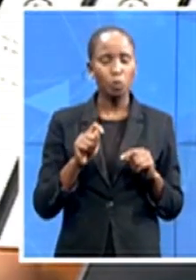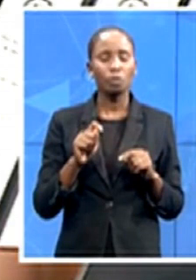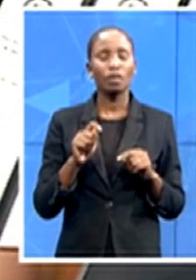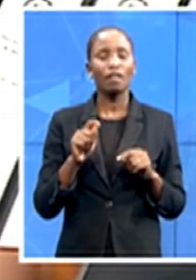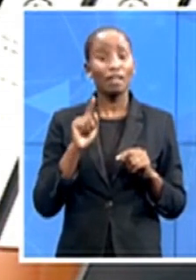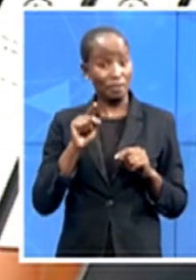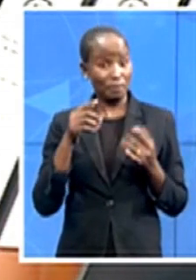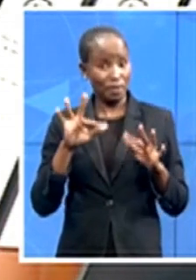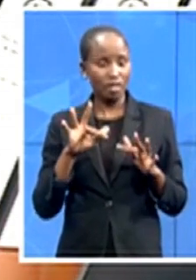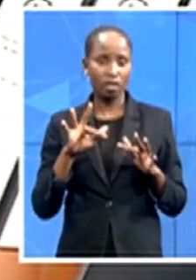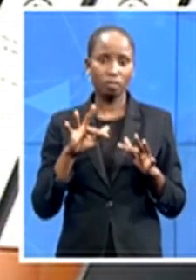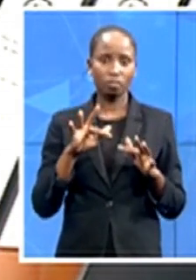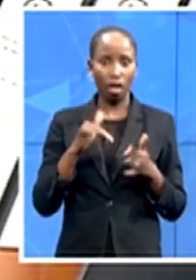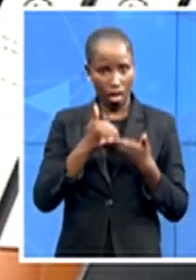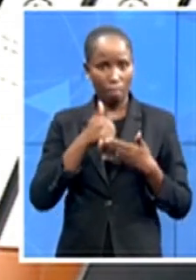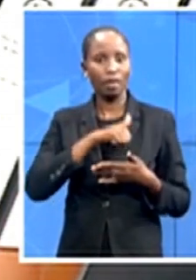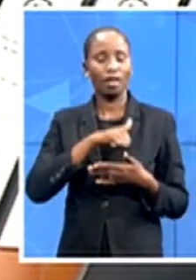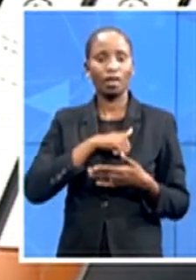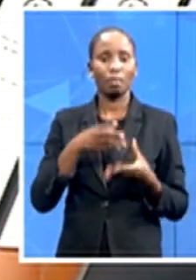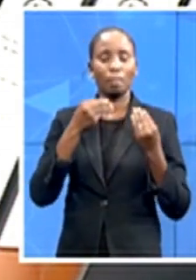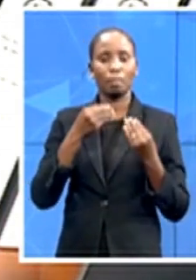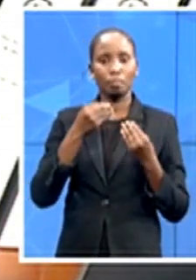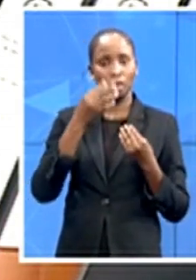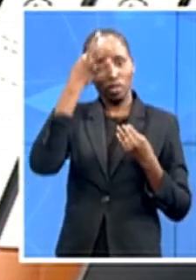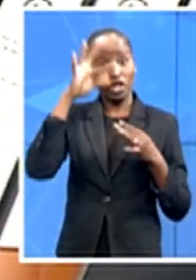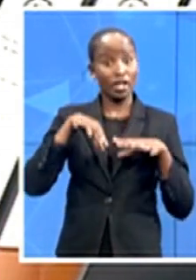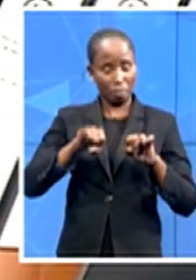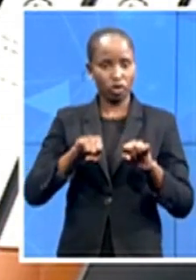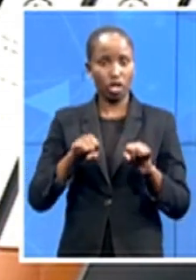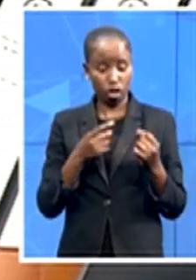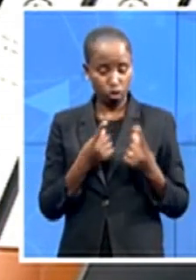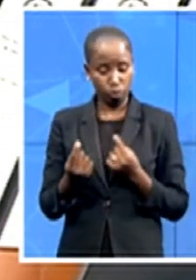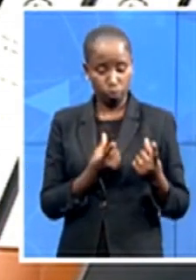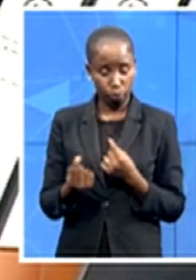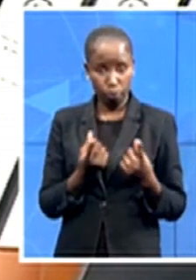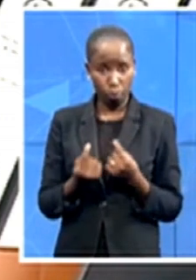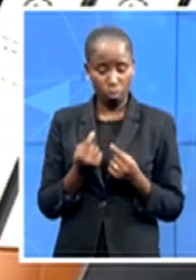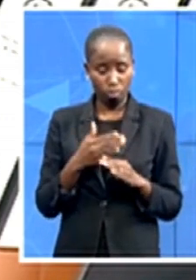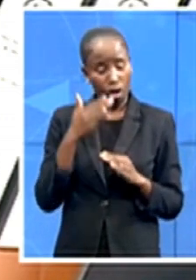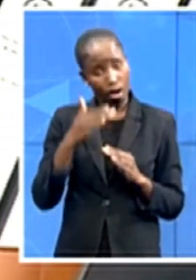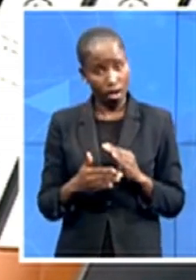end, restoring the institutions of state, and defending our democracy.